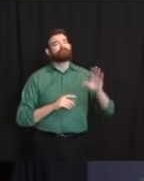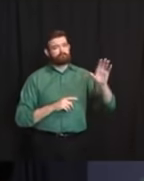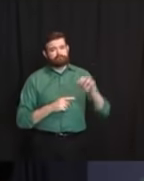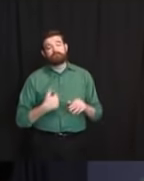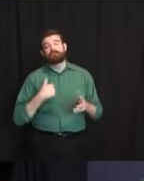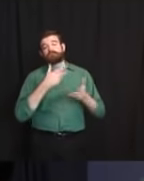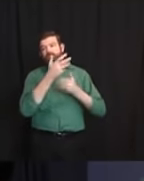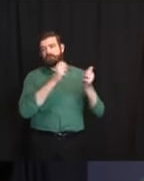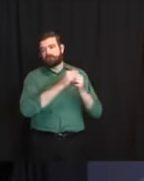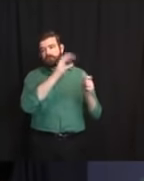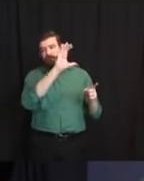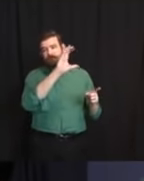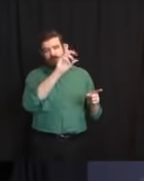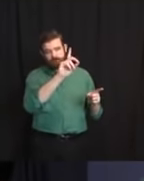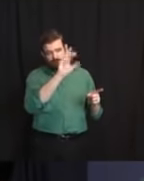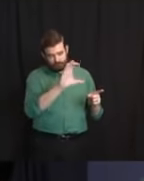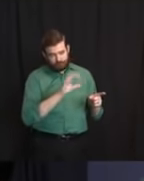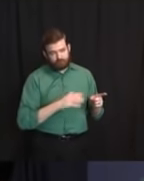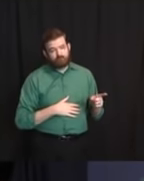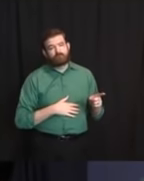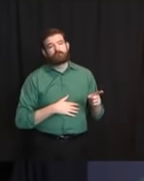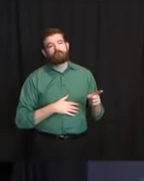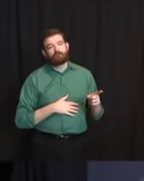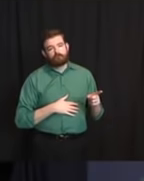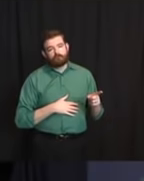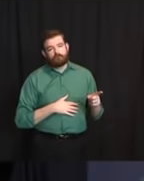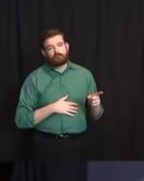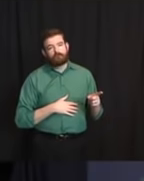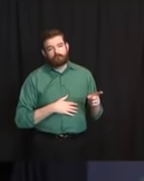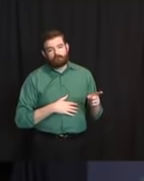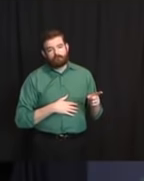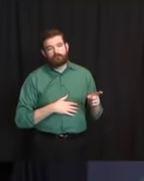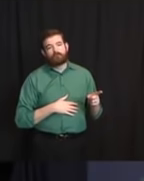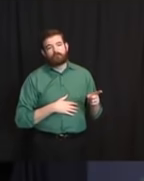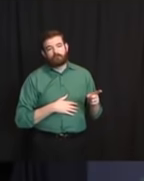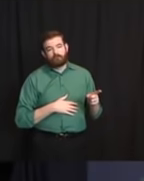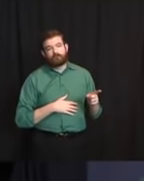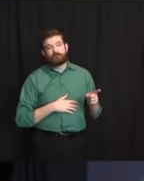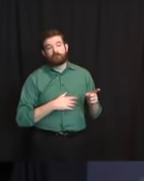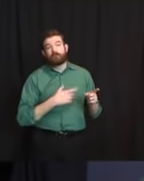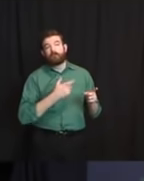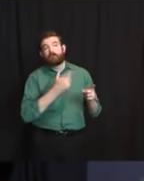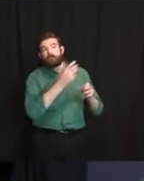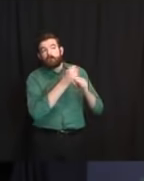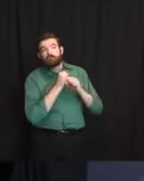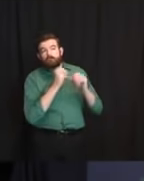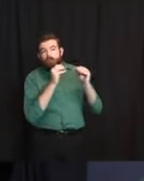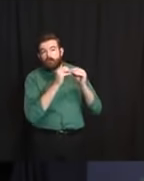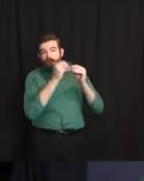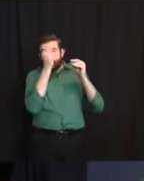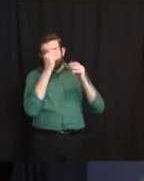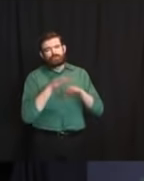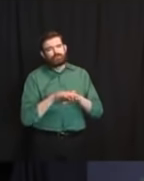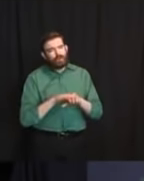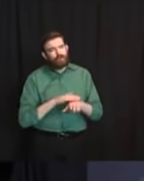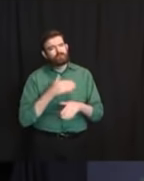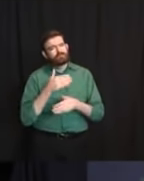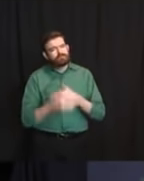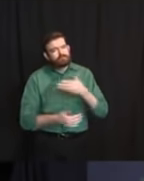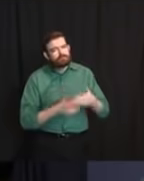been slow to get detailed information as far as guidance, as far as reopening goes. They did release